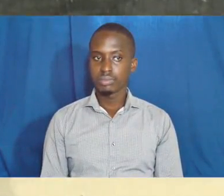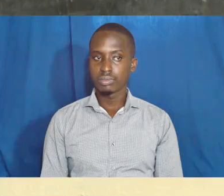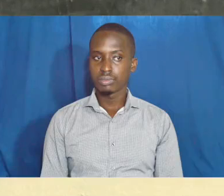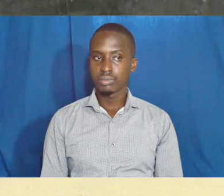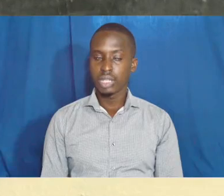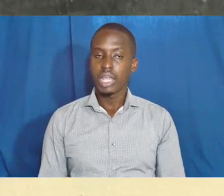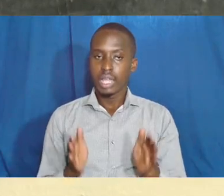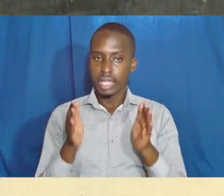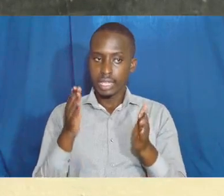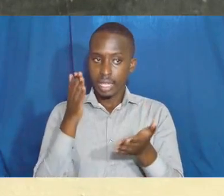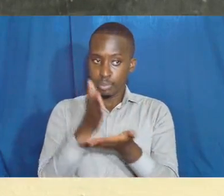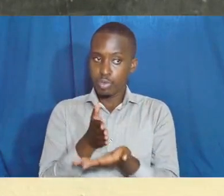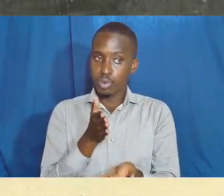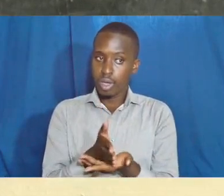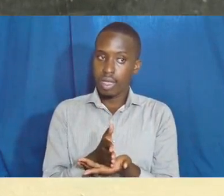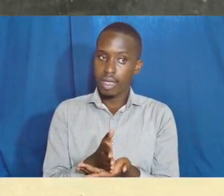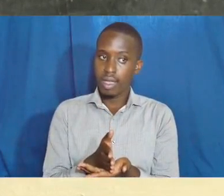the purity